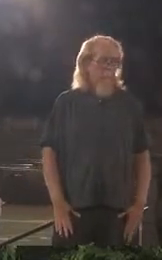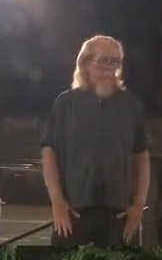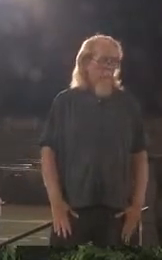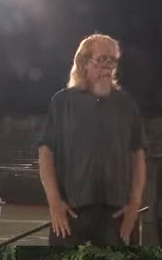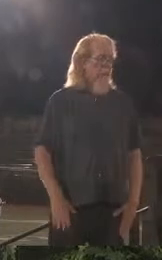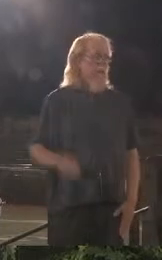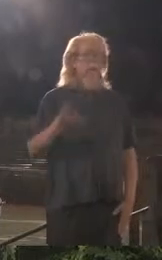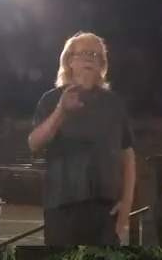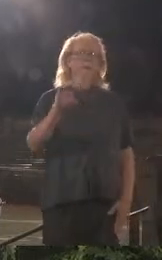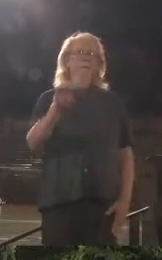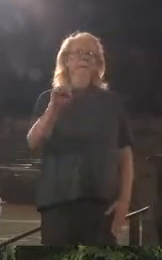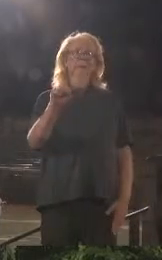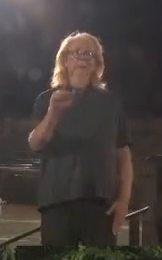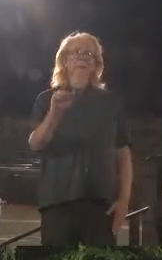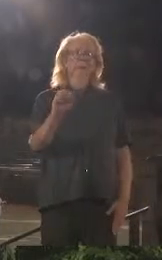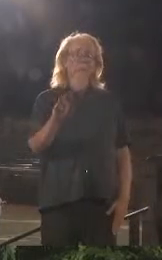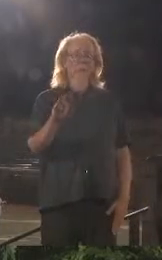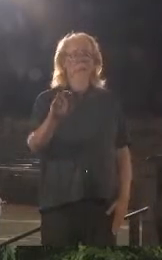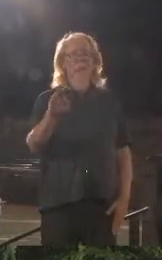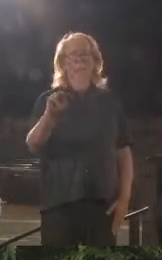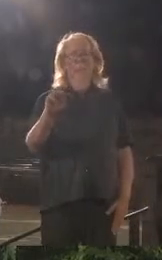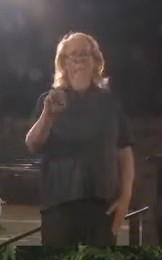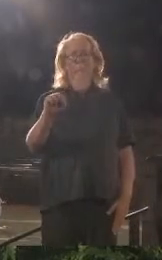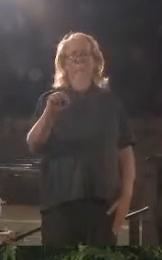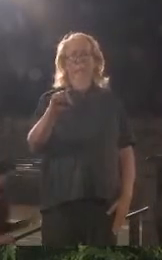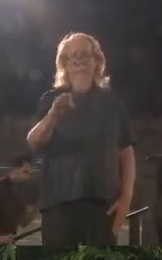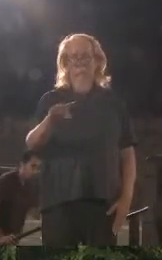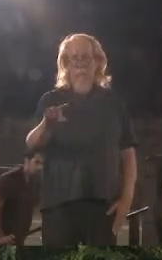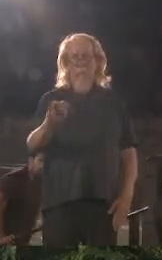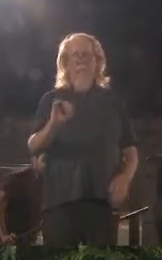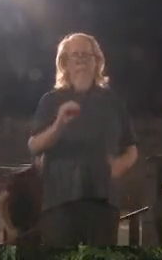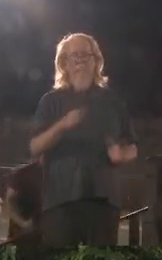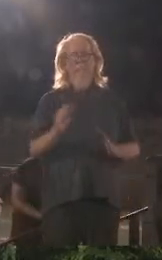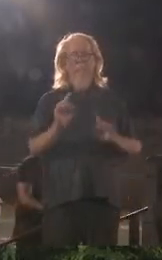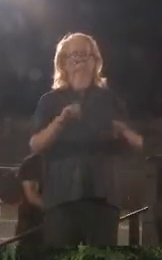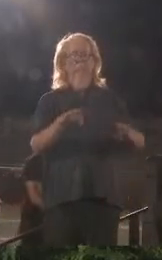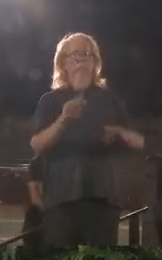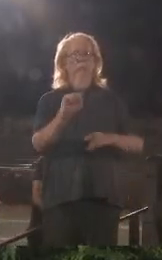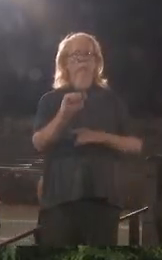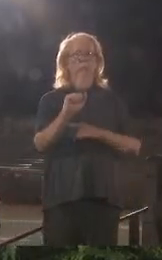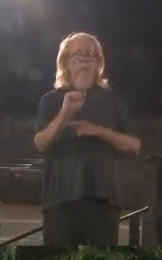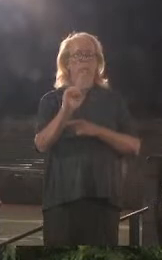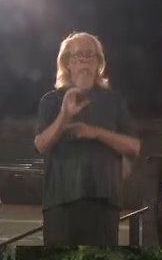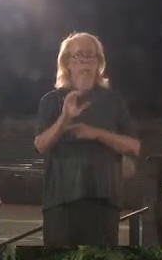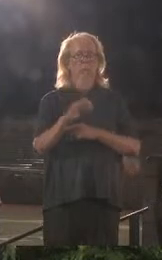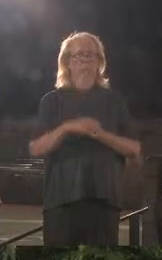Cesar Alexander Mendez will be attending San Antonio College.